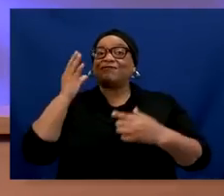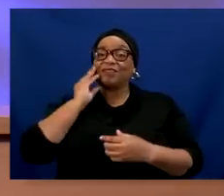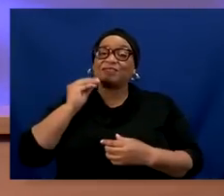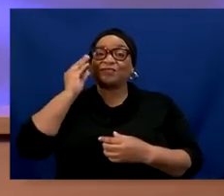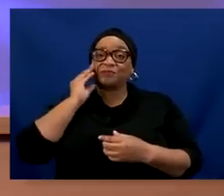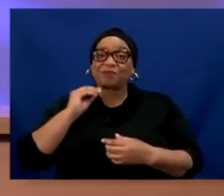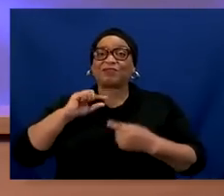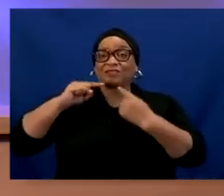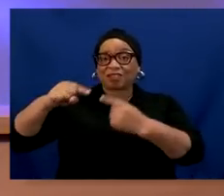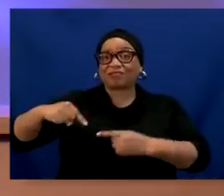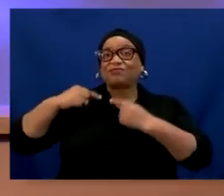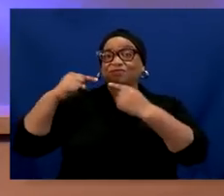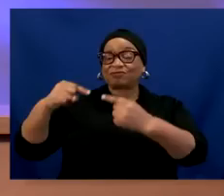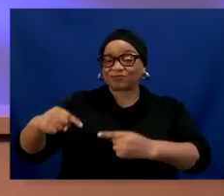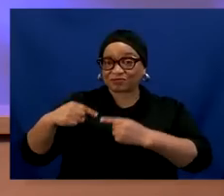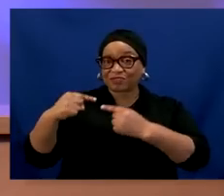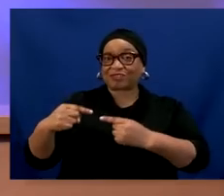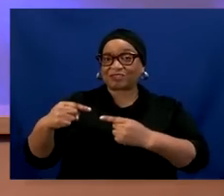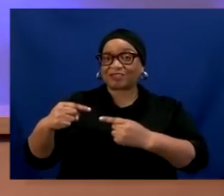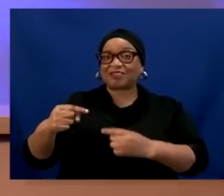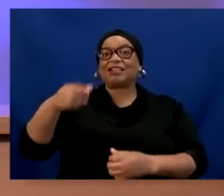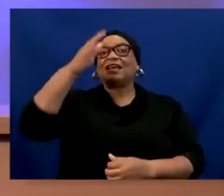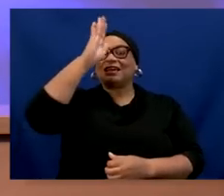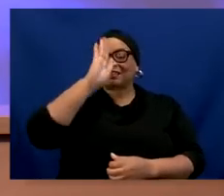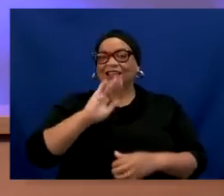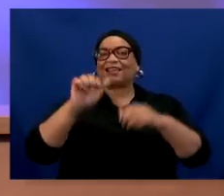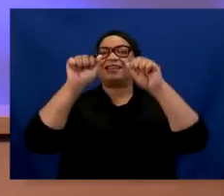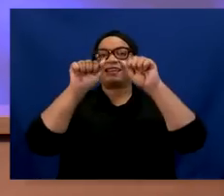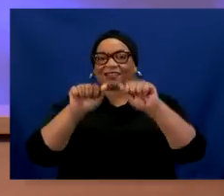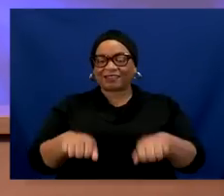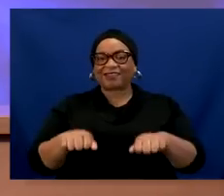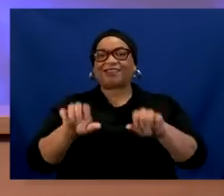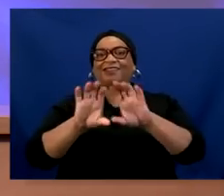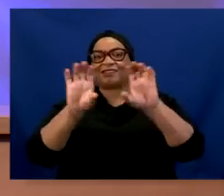whatever needs to be done. God can do it.